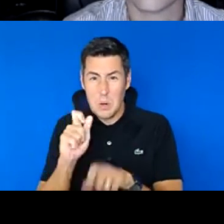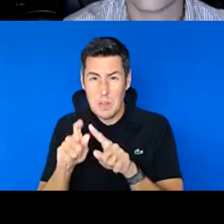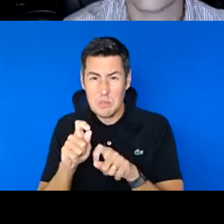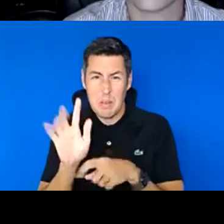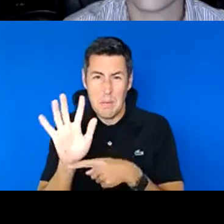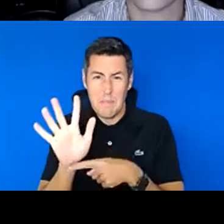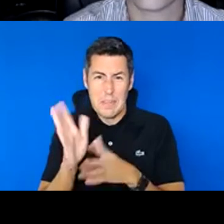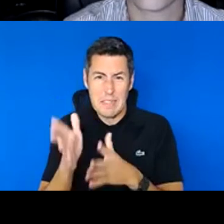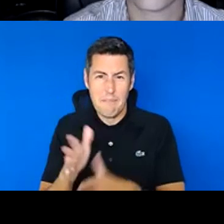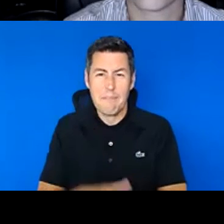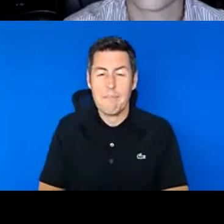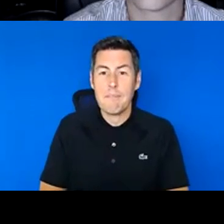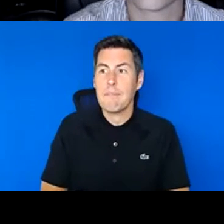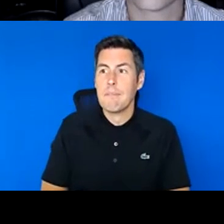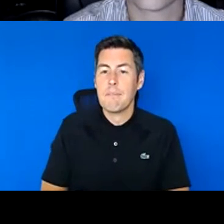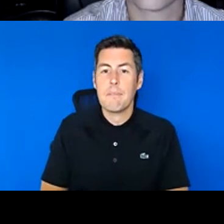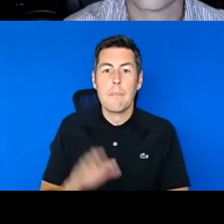Okay, so Bob Schmully.